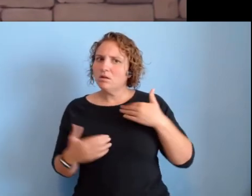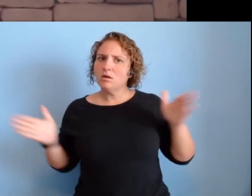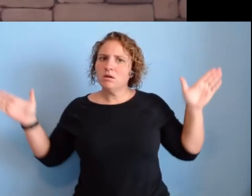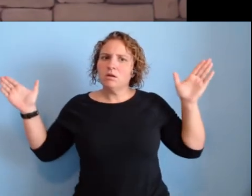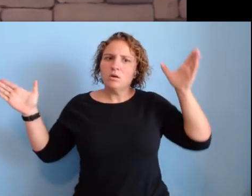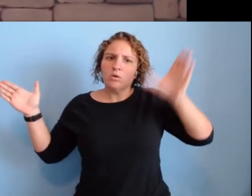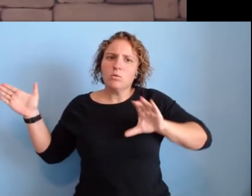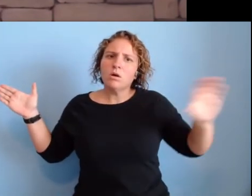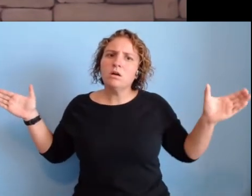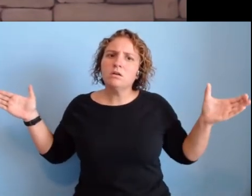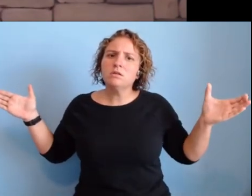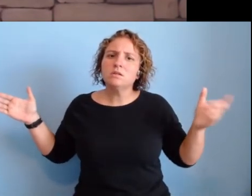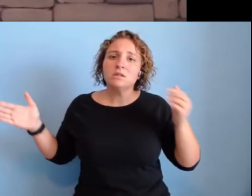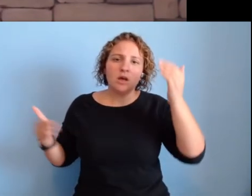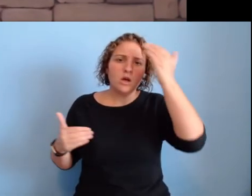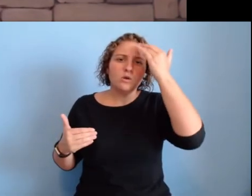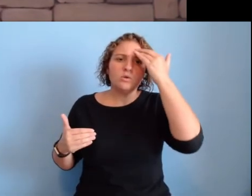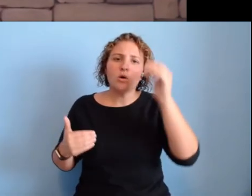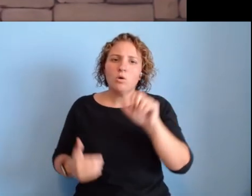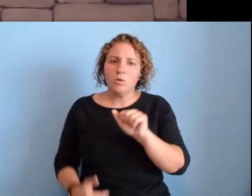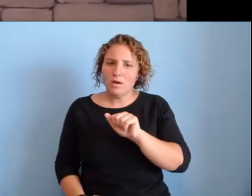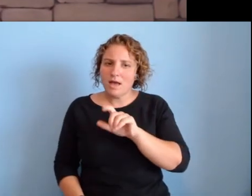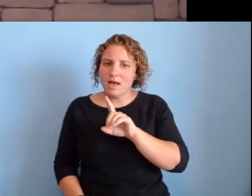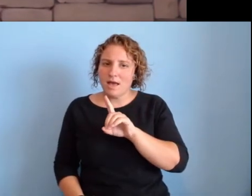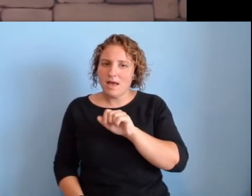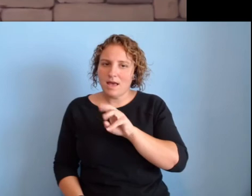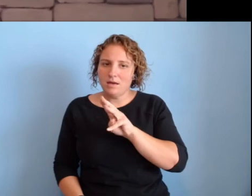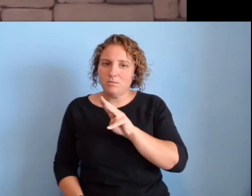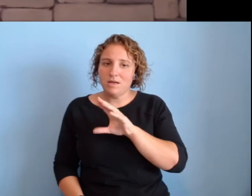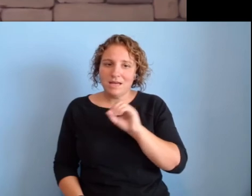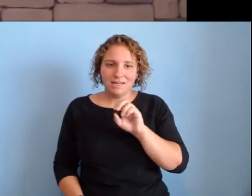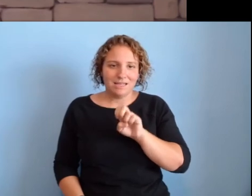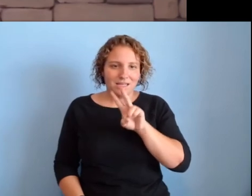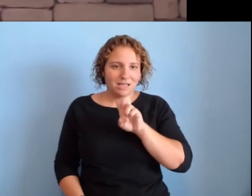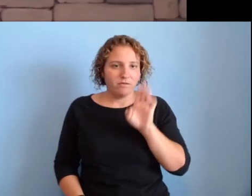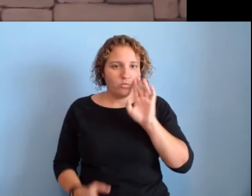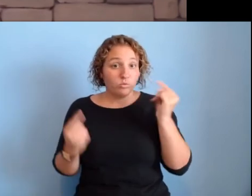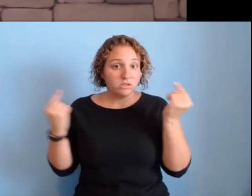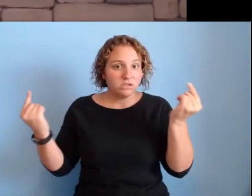Well then, he knew Adam and Eve would sin. Yeah, absolutely. Well then,